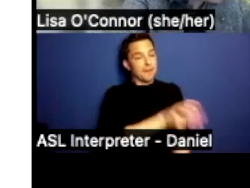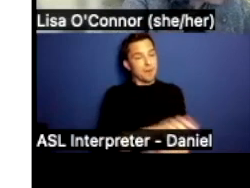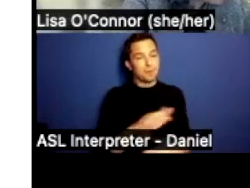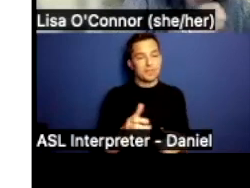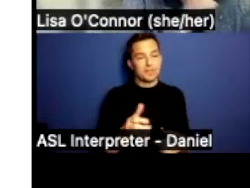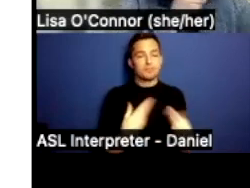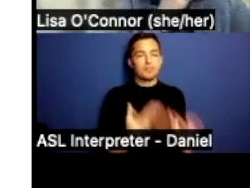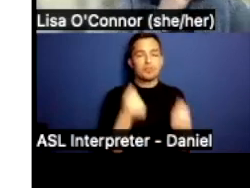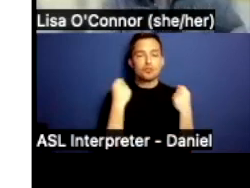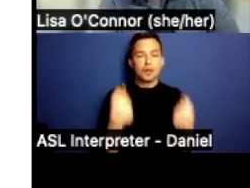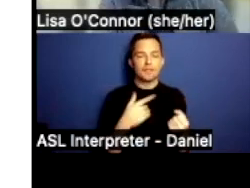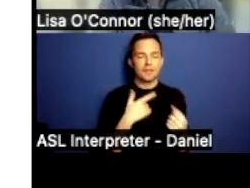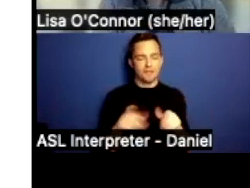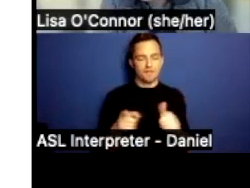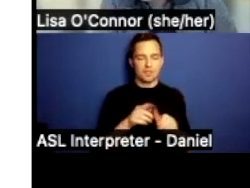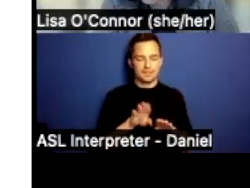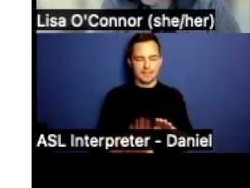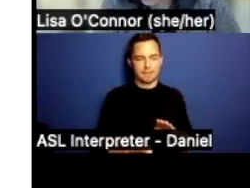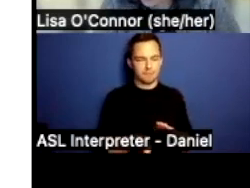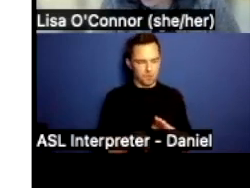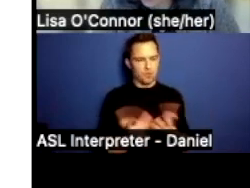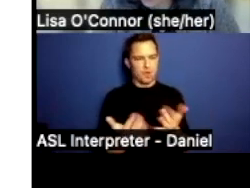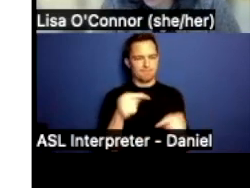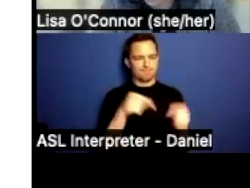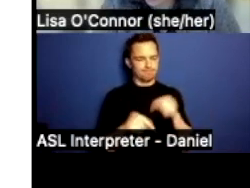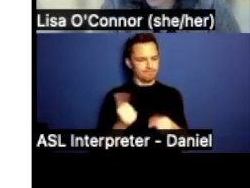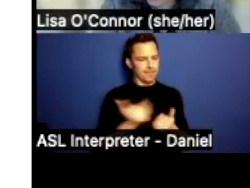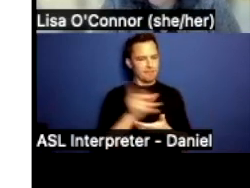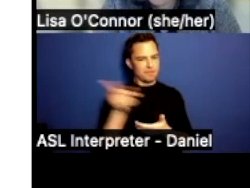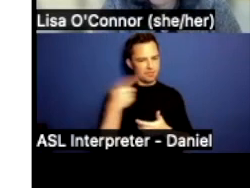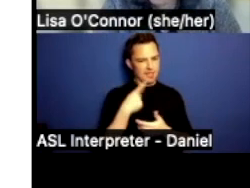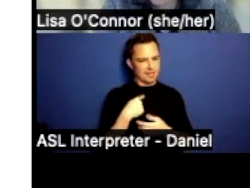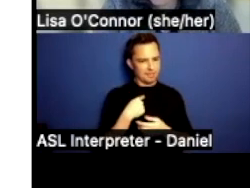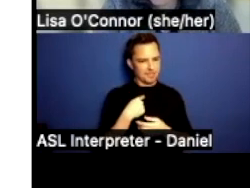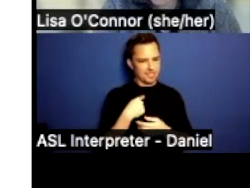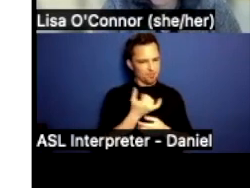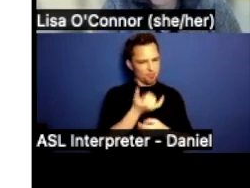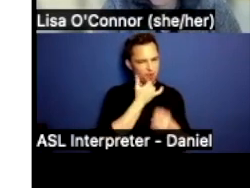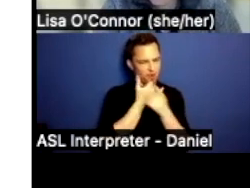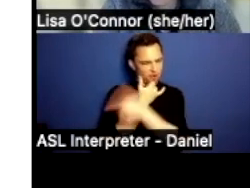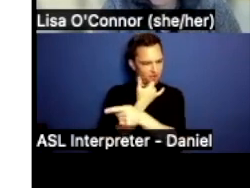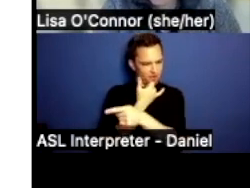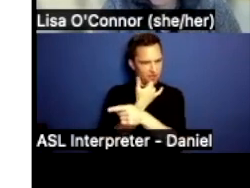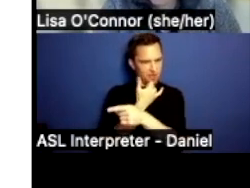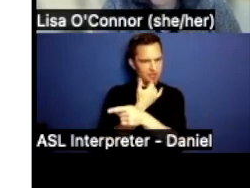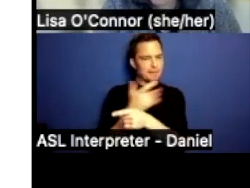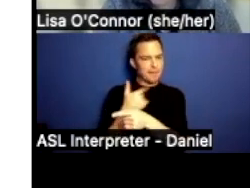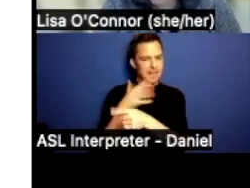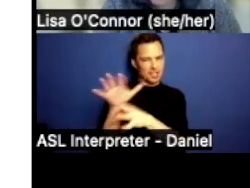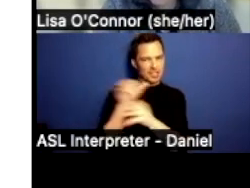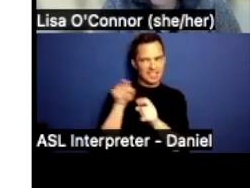say, it's the first step to say, wait a minute, everything that you're saying to me is wrong. Maybe I should leave. Maybe you're not